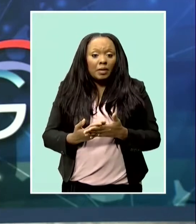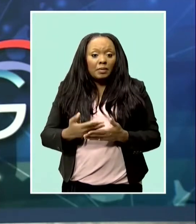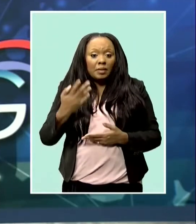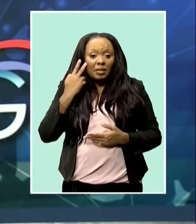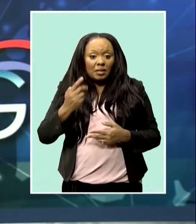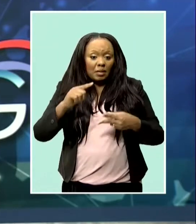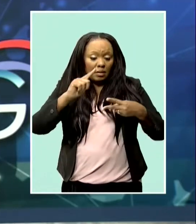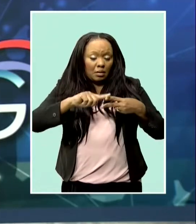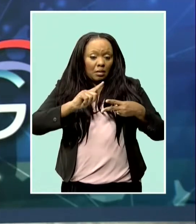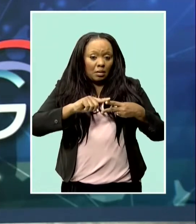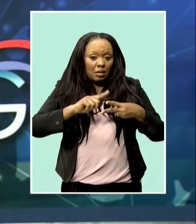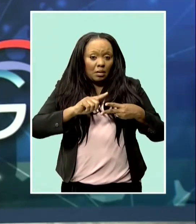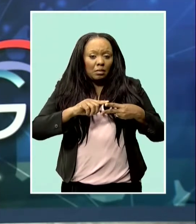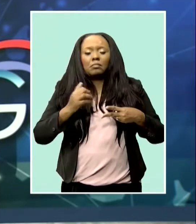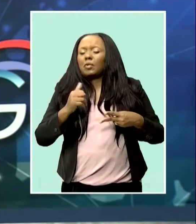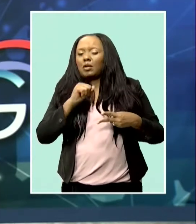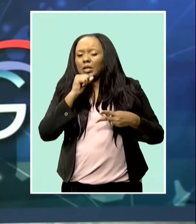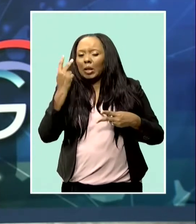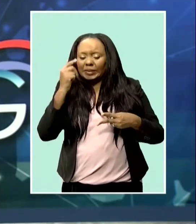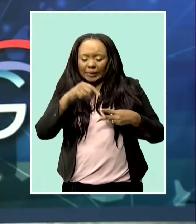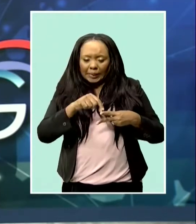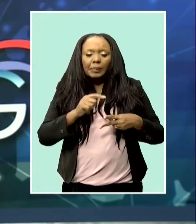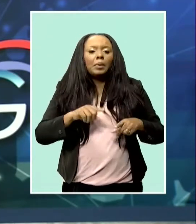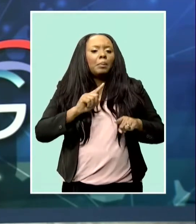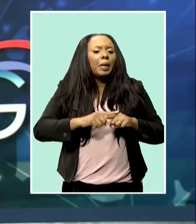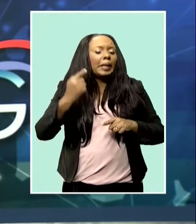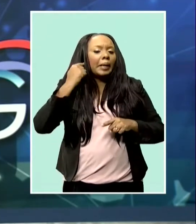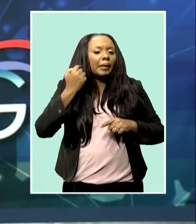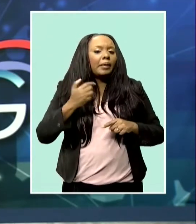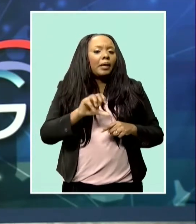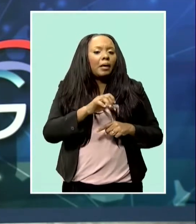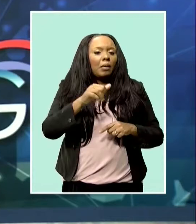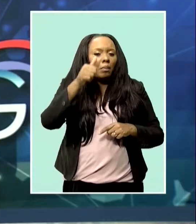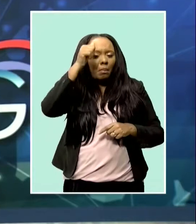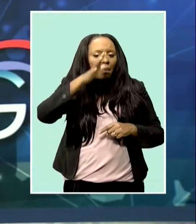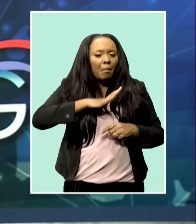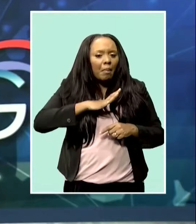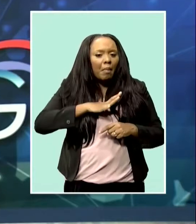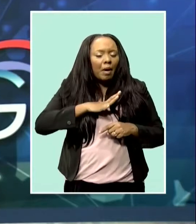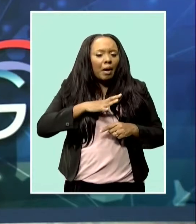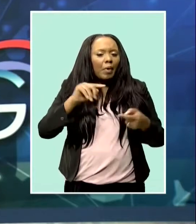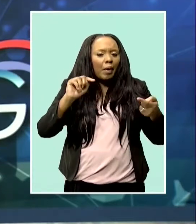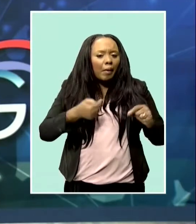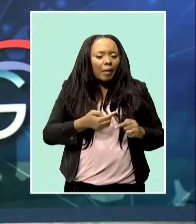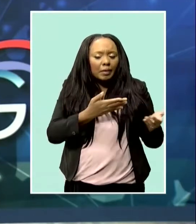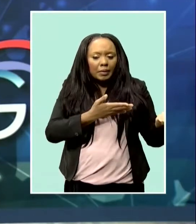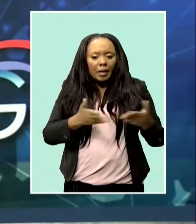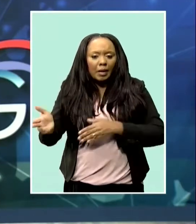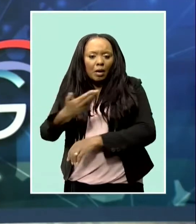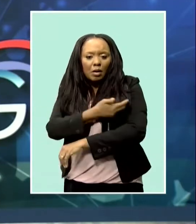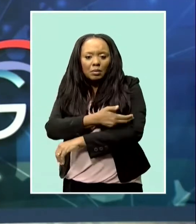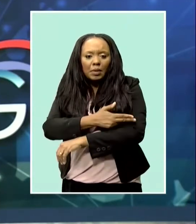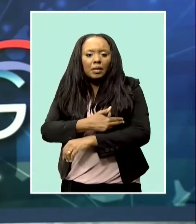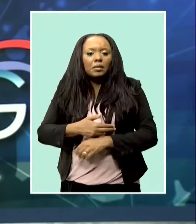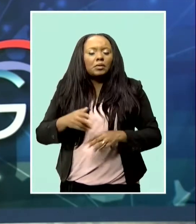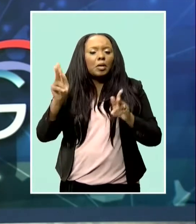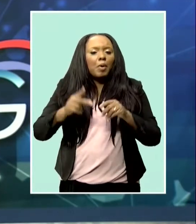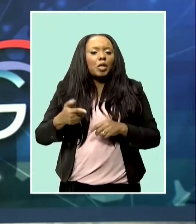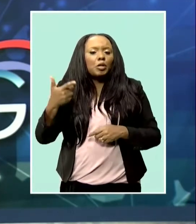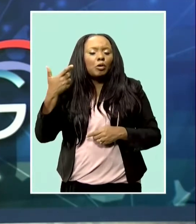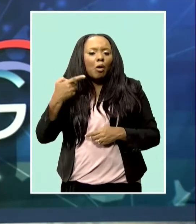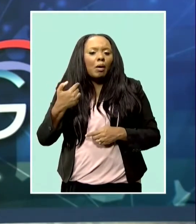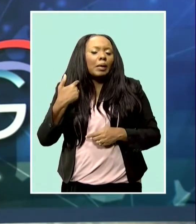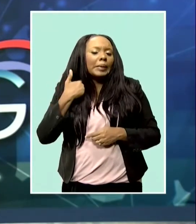young male was transported by private motor car to a medical facility for attention. That young man received a gunshot wound to his